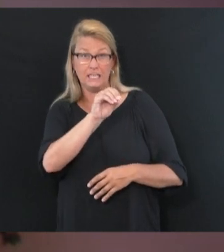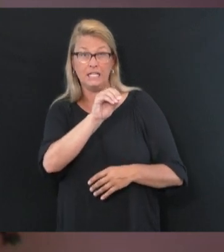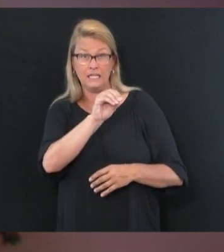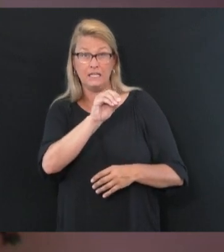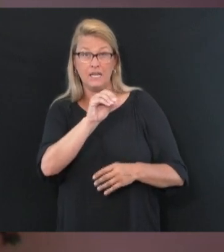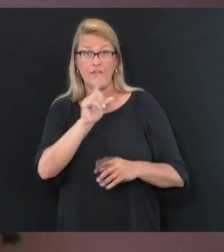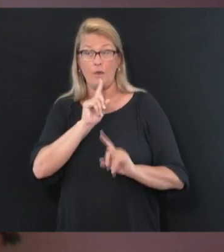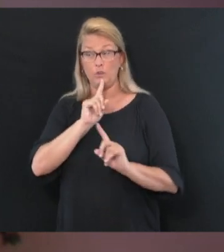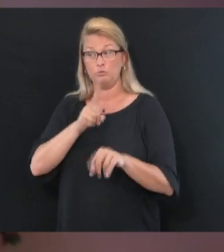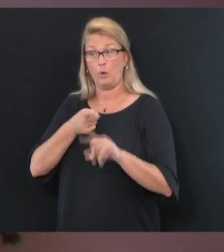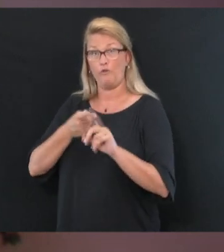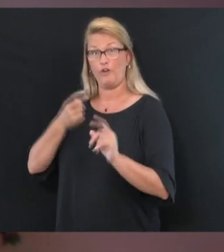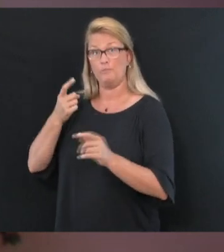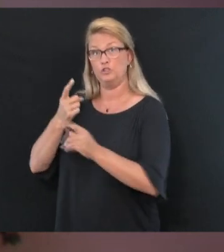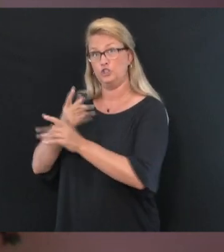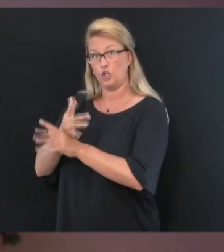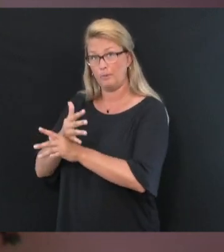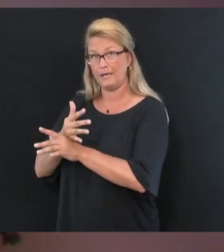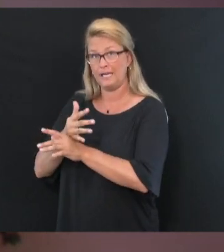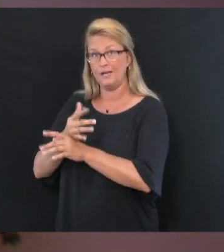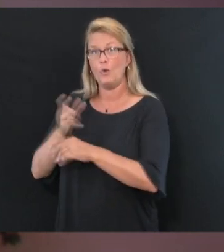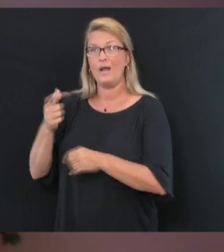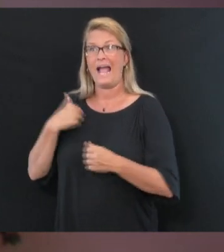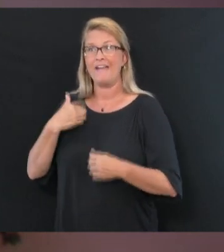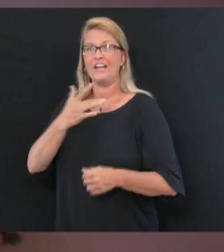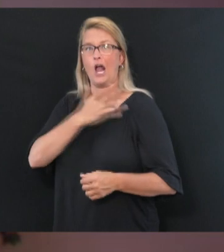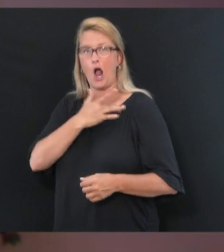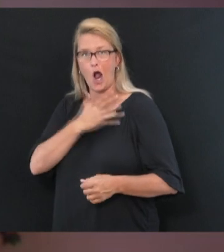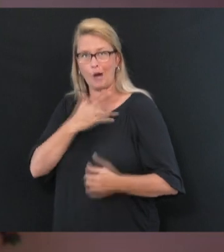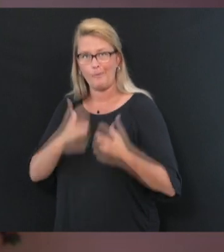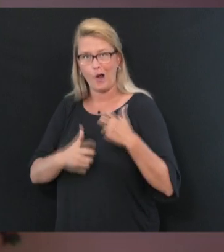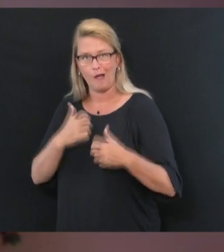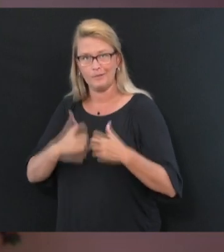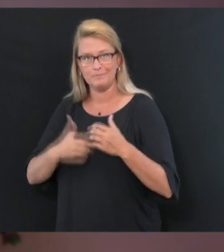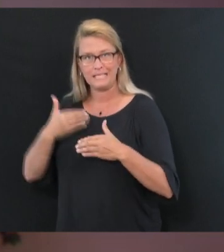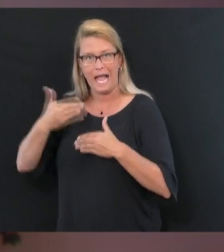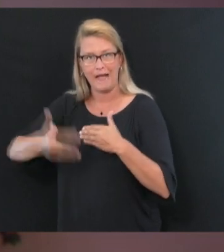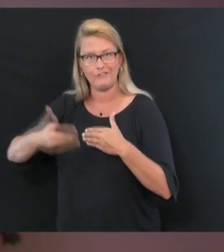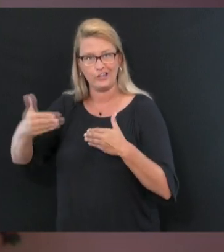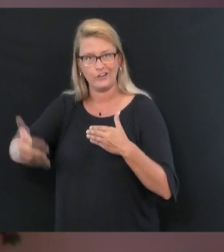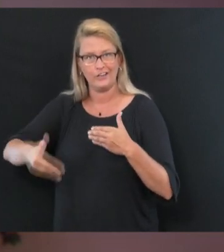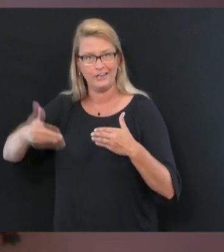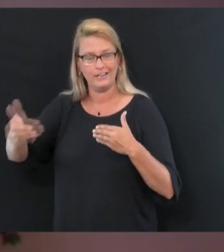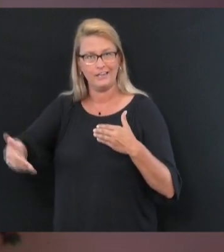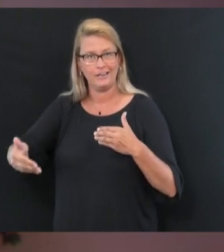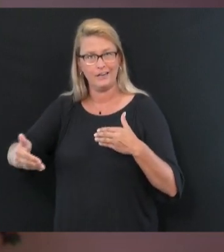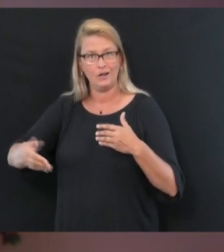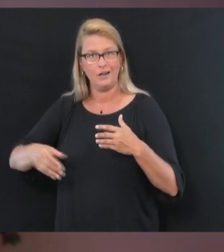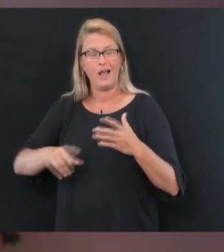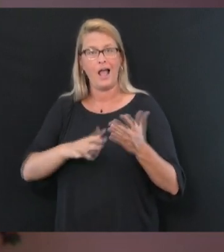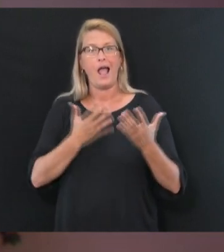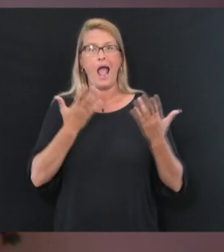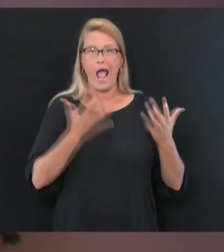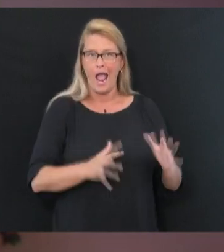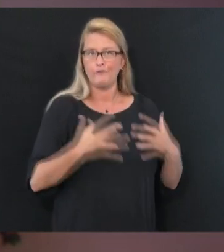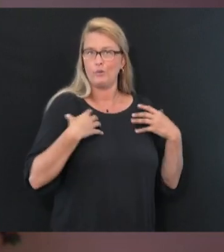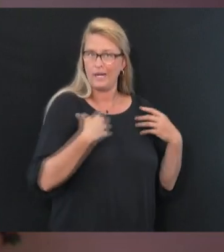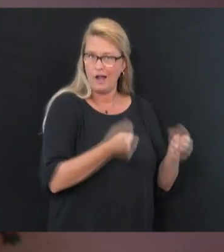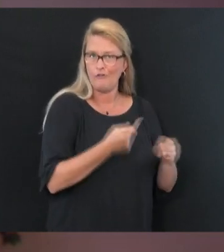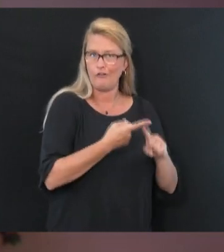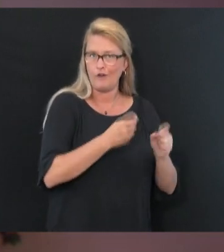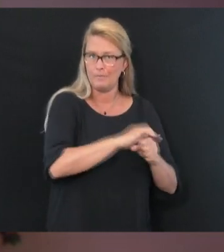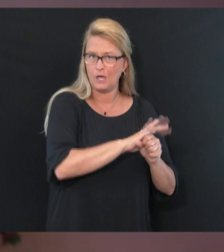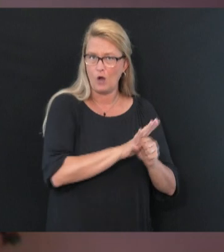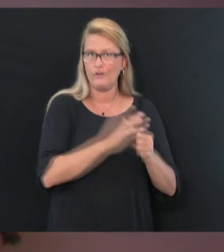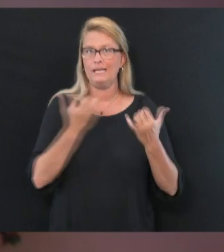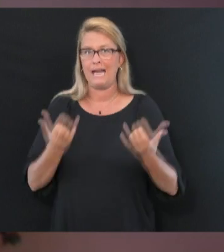Germany was heart side effects. And there was evidence that COVID-19 can directly infect the heart tissue and